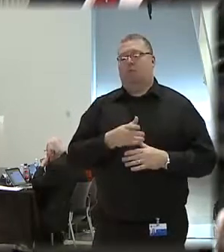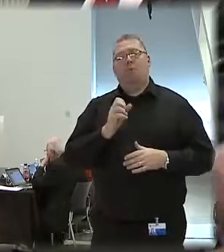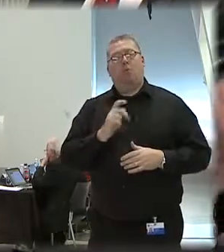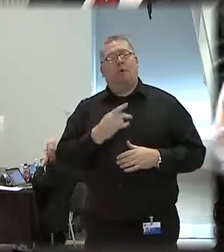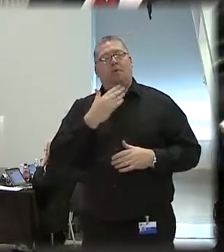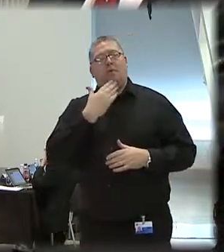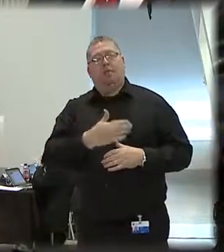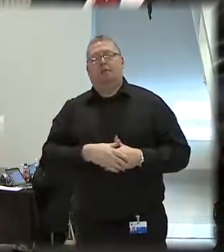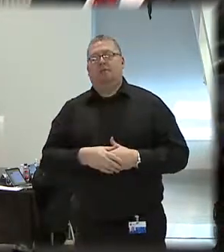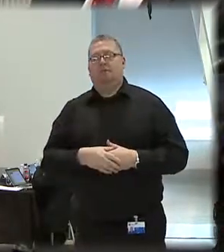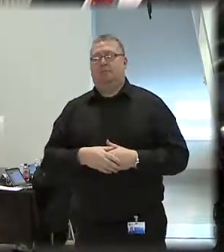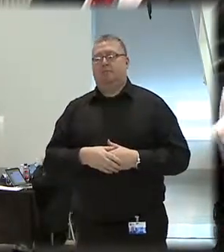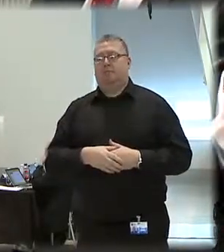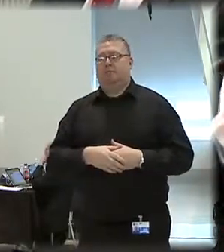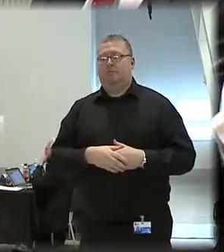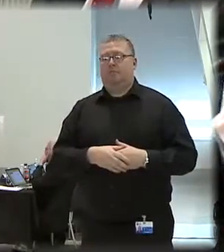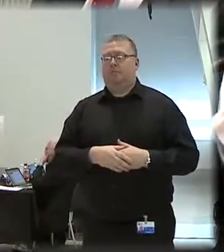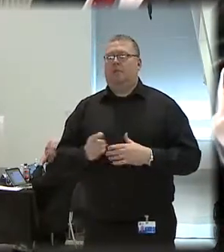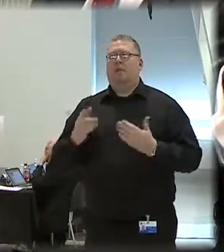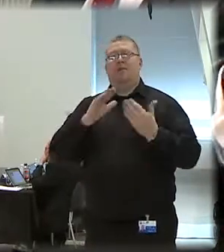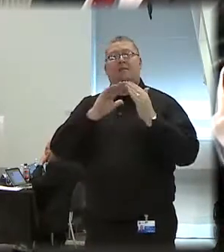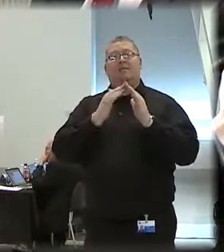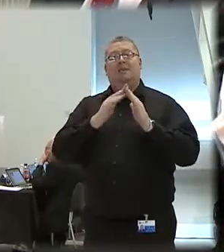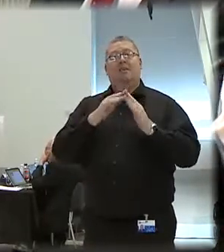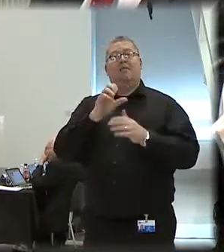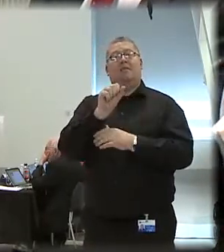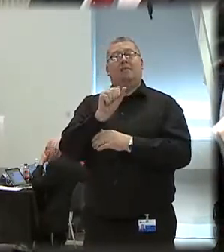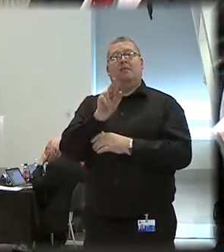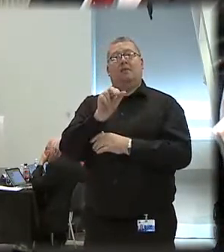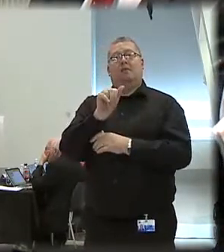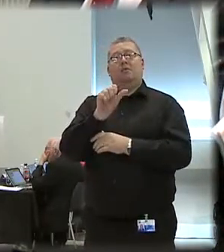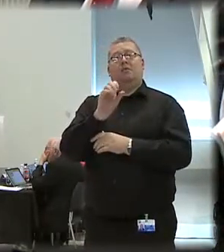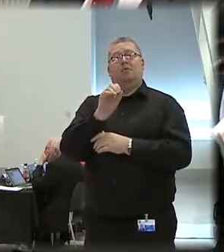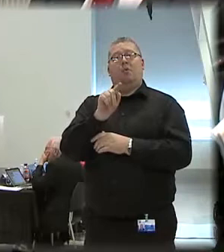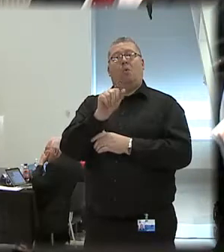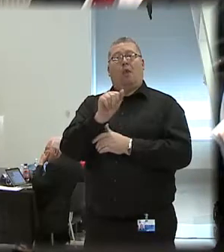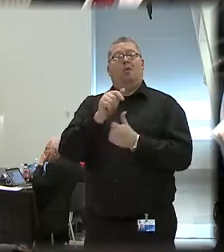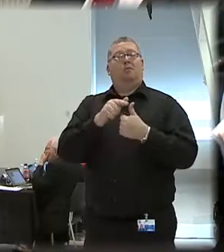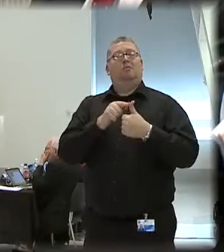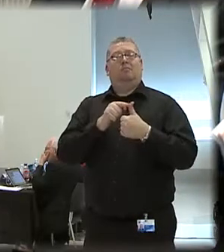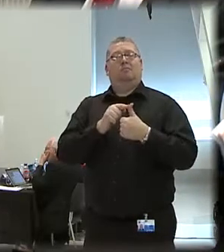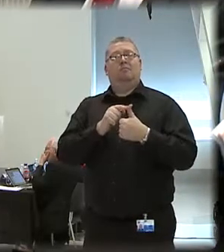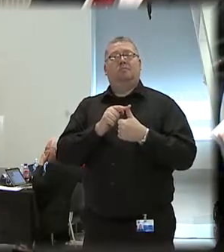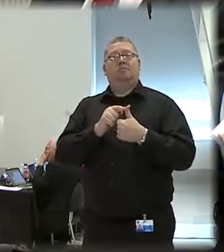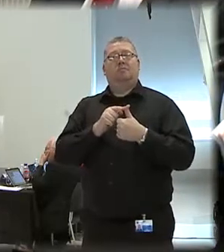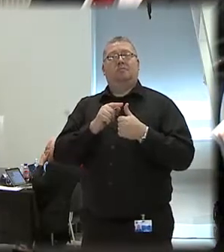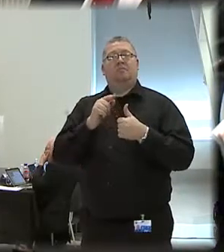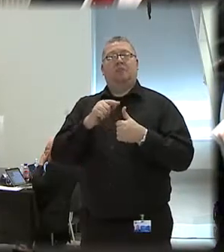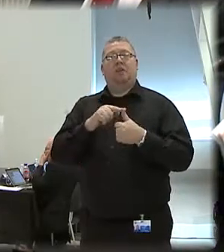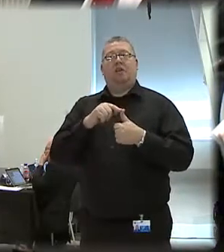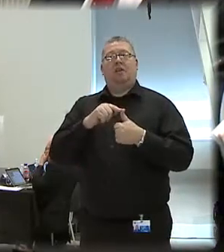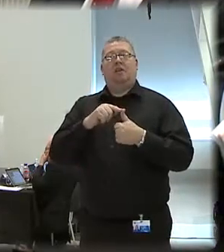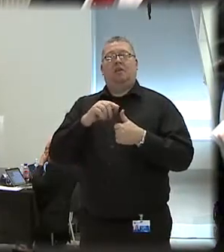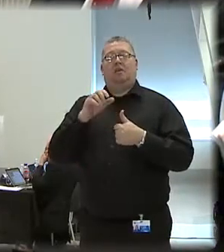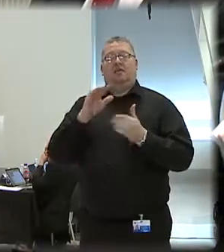you. Ma'am, City of Sarasota, the City of